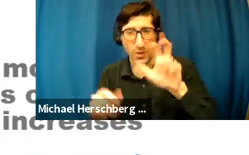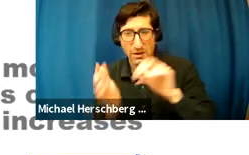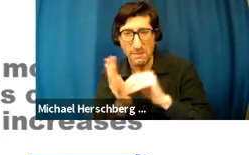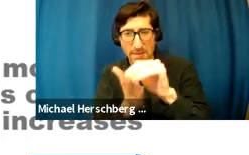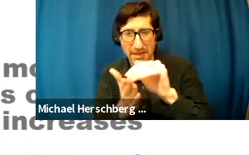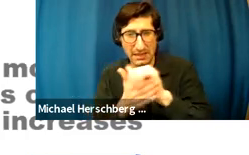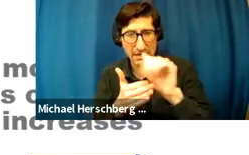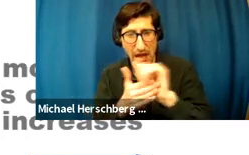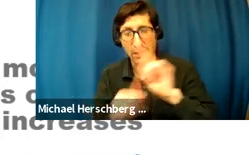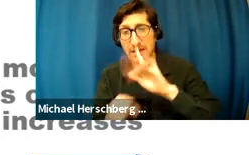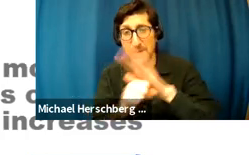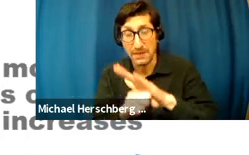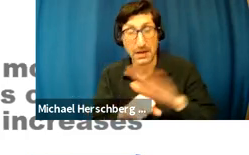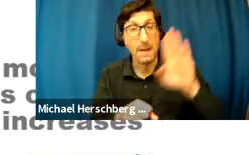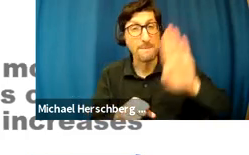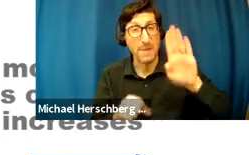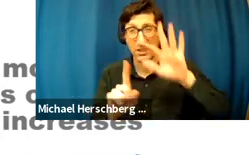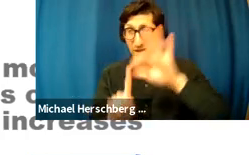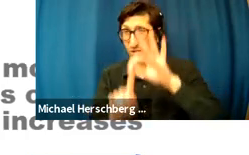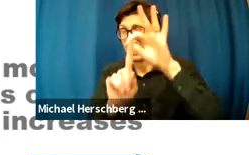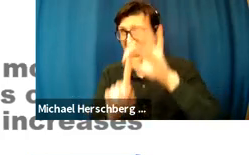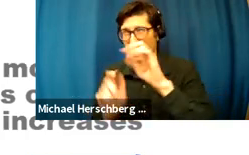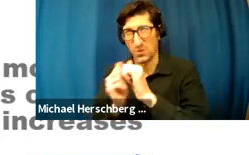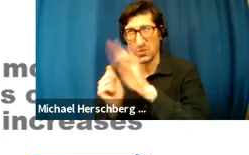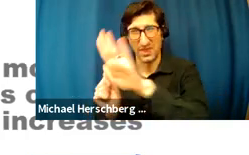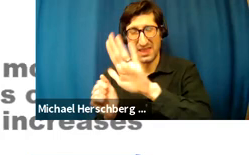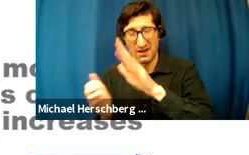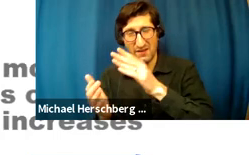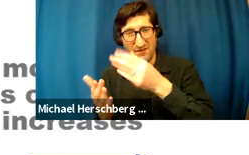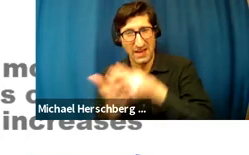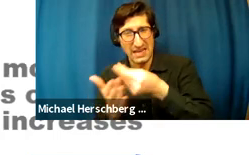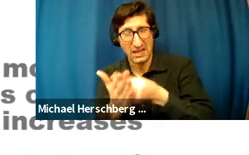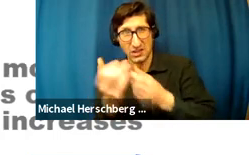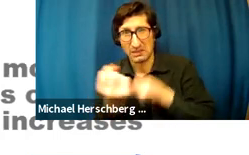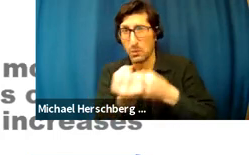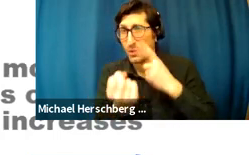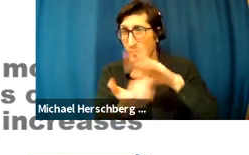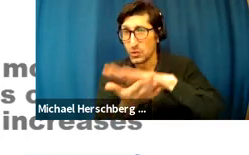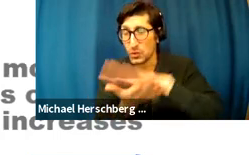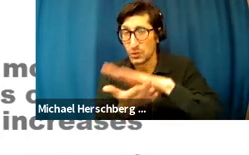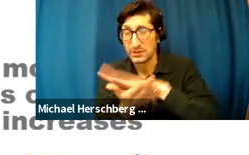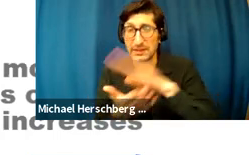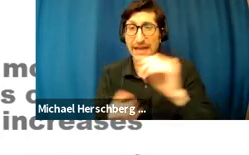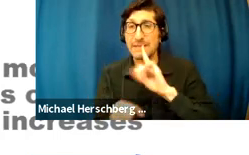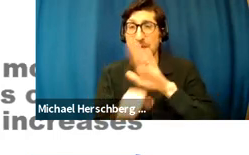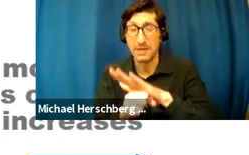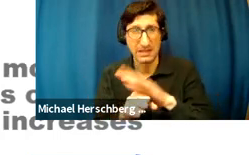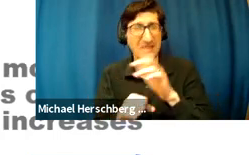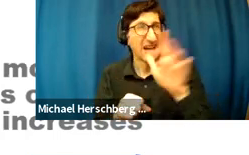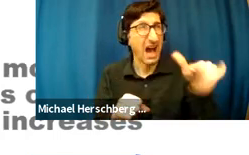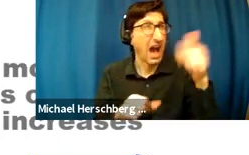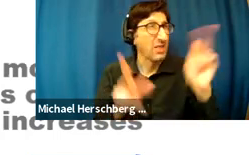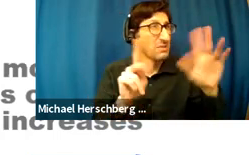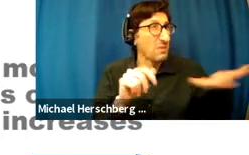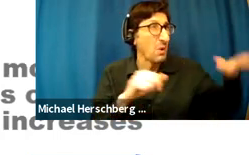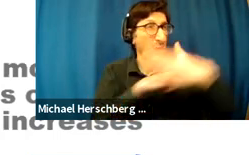it when I say that Boston stands apart for its financial commitment to schools. Few of my colleagues in Massachusetts or throughout the nation are talking